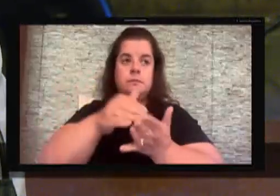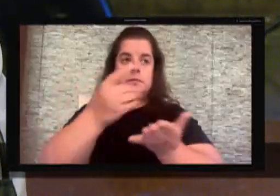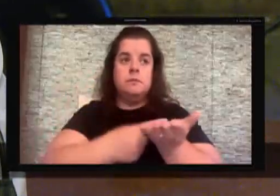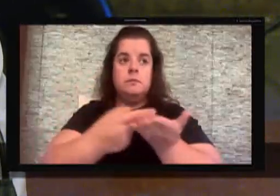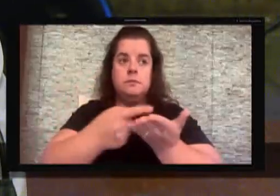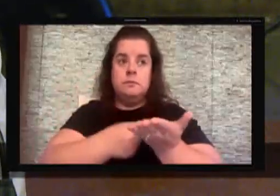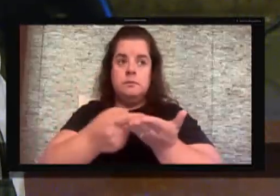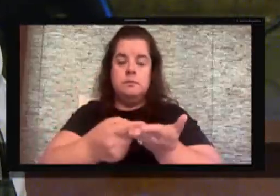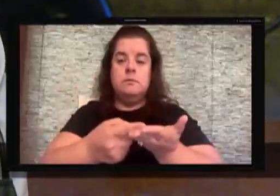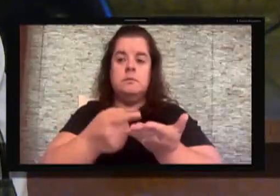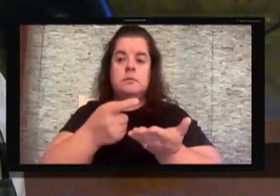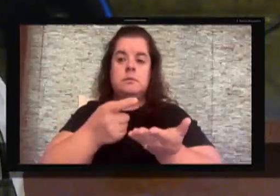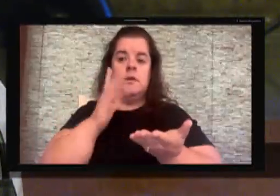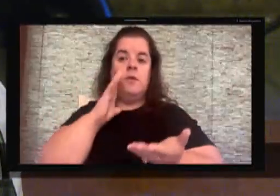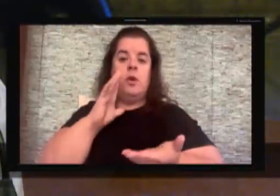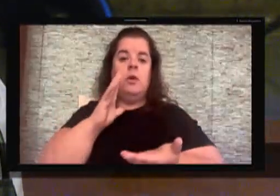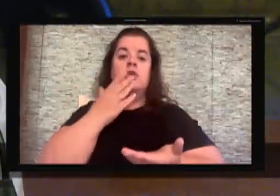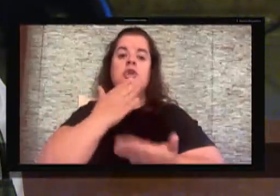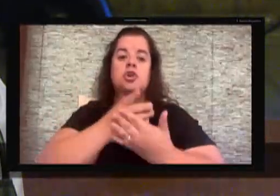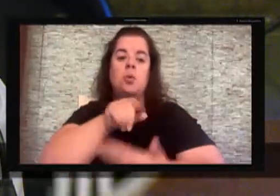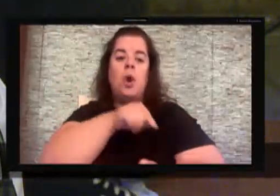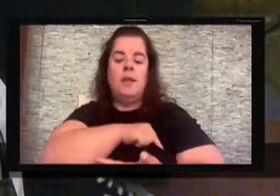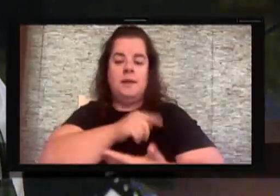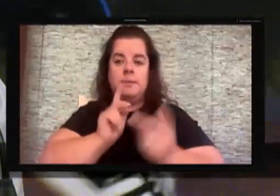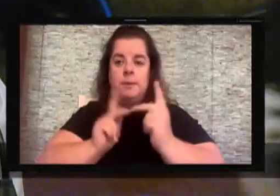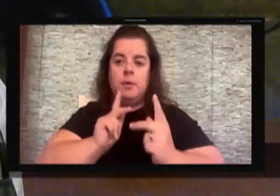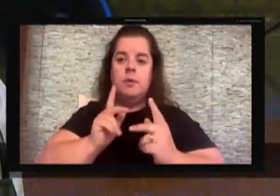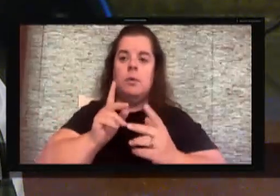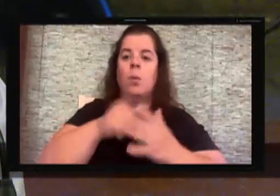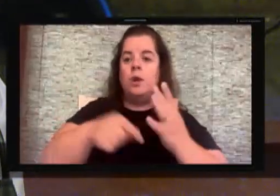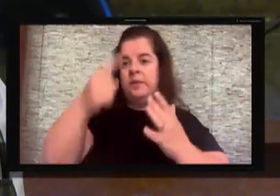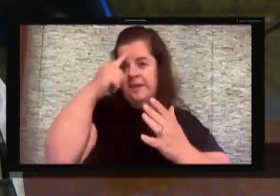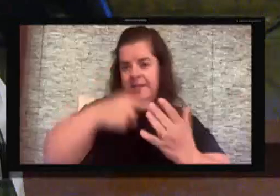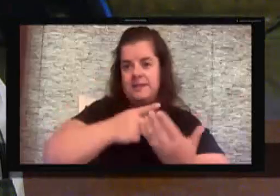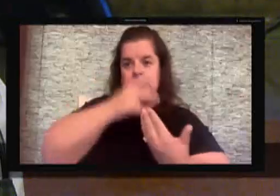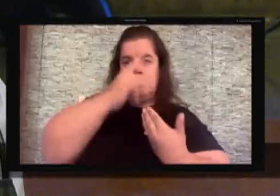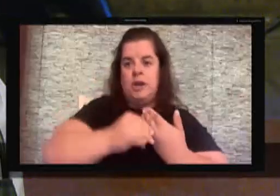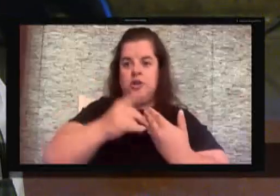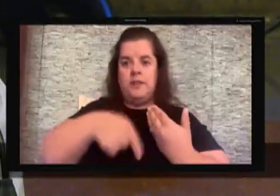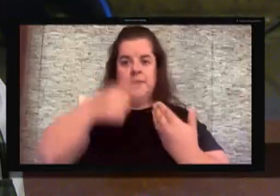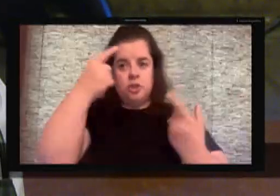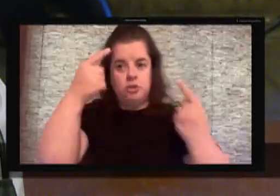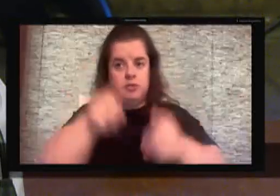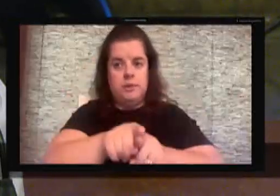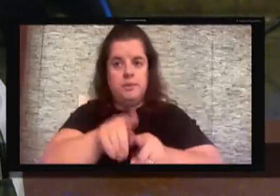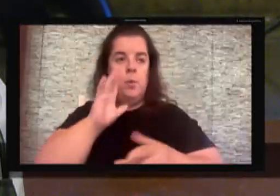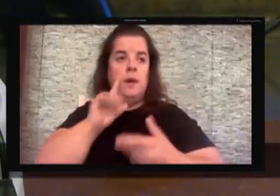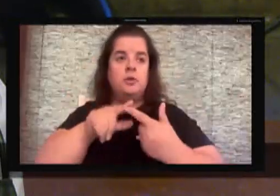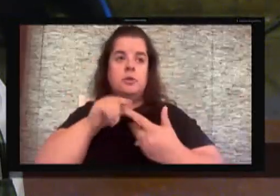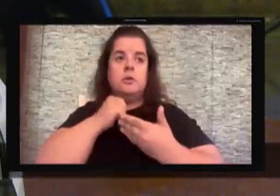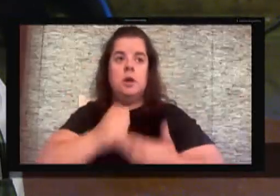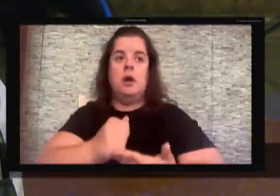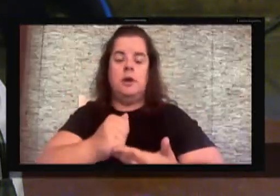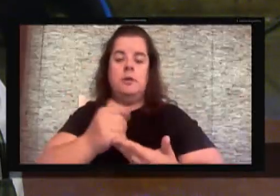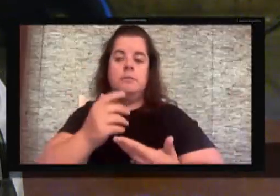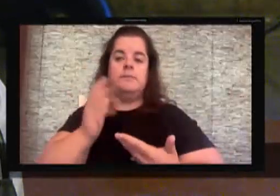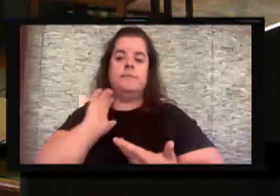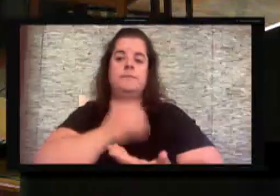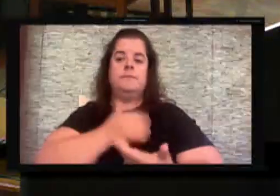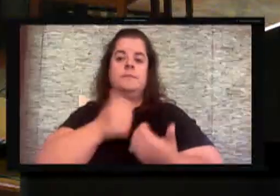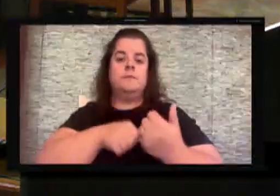mentality candidates. So what do you think this project will do, this agreement will do to help us in that effort